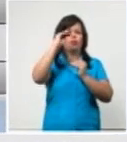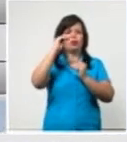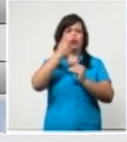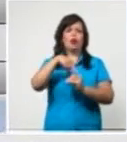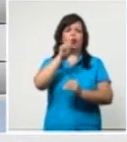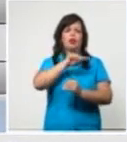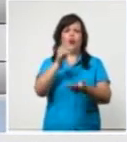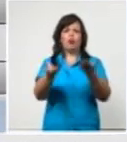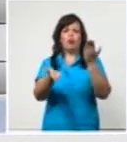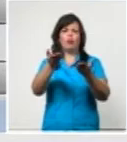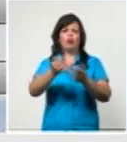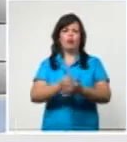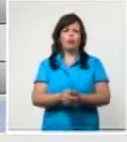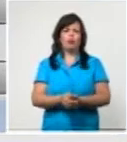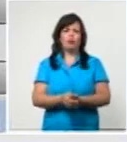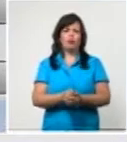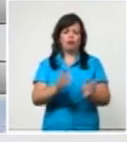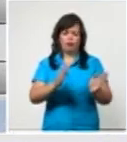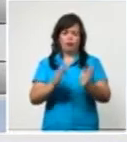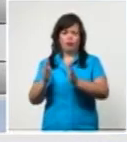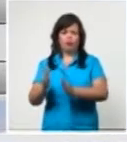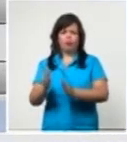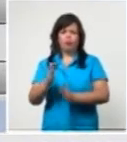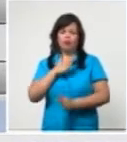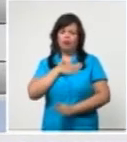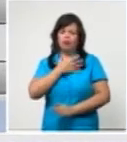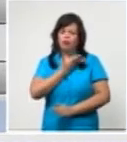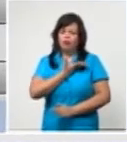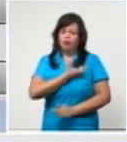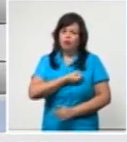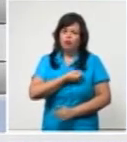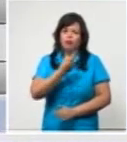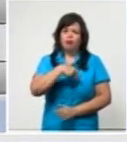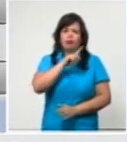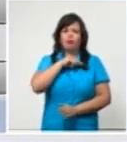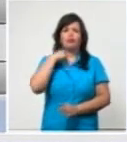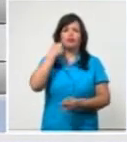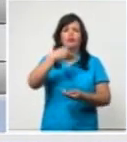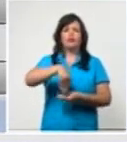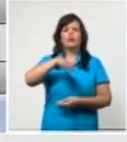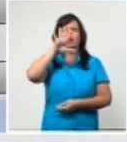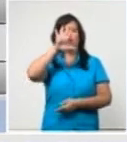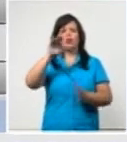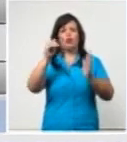482,468 dead as a result of this disease. That gives a lethality of